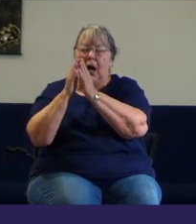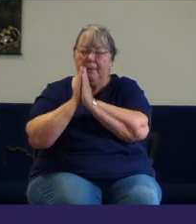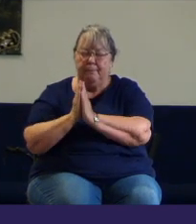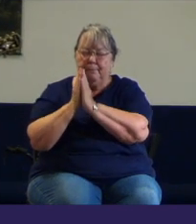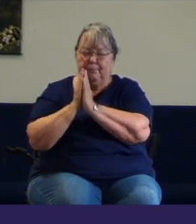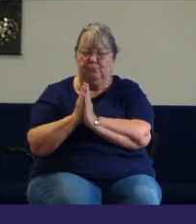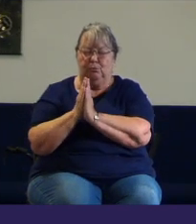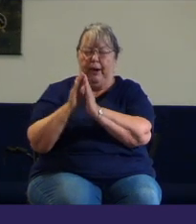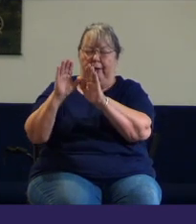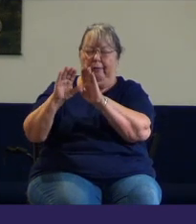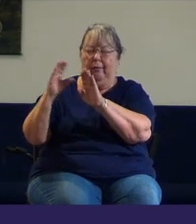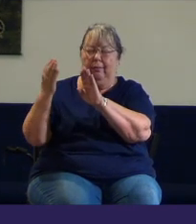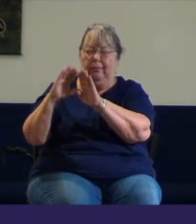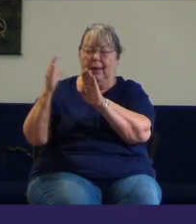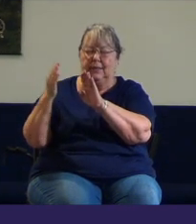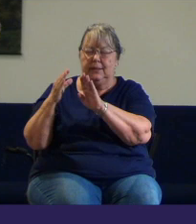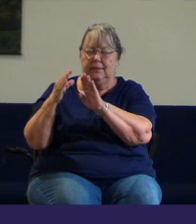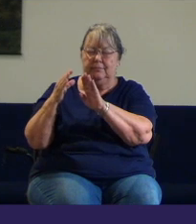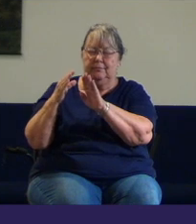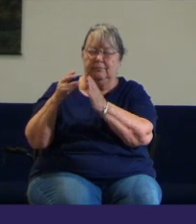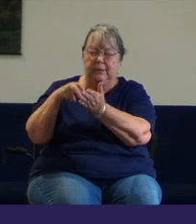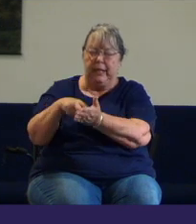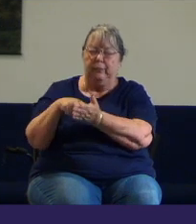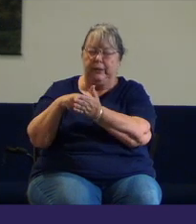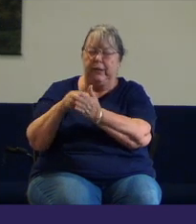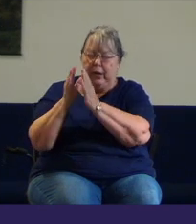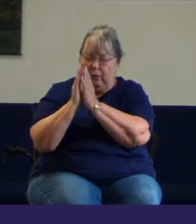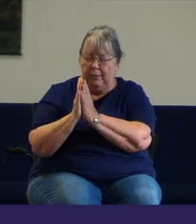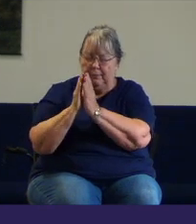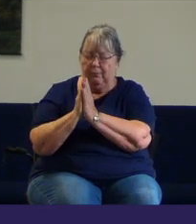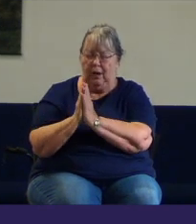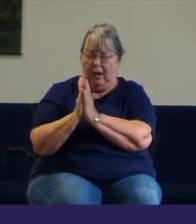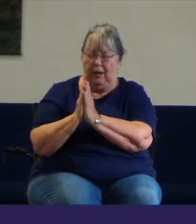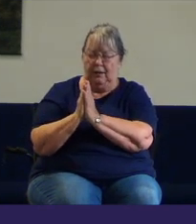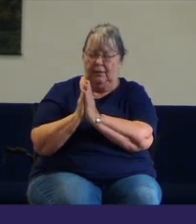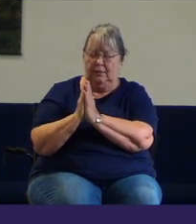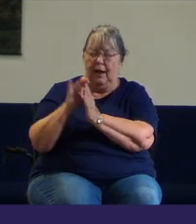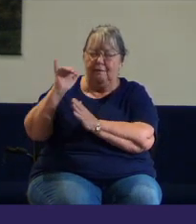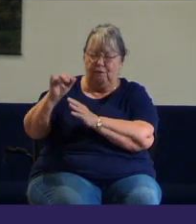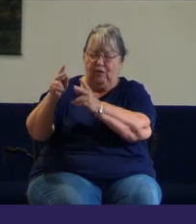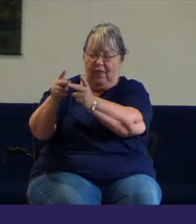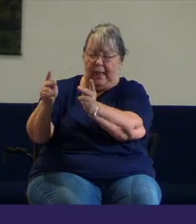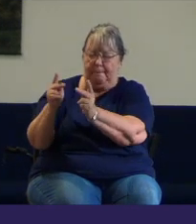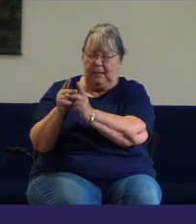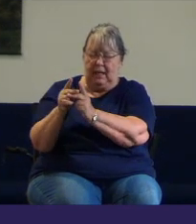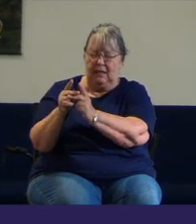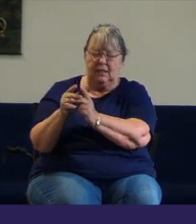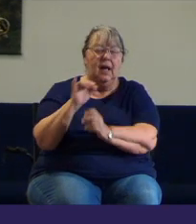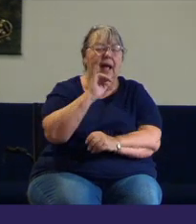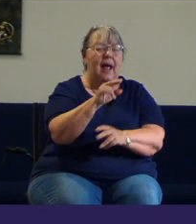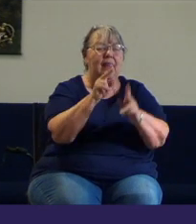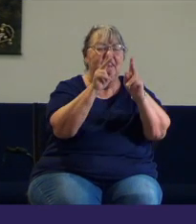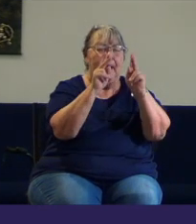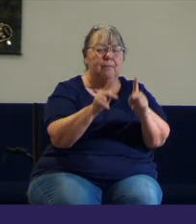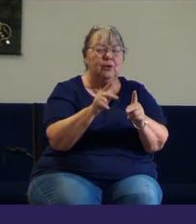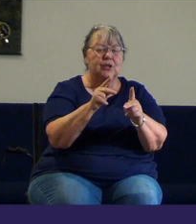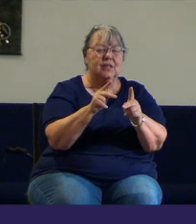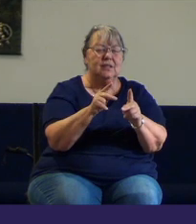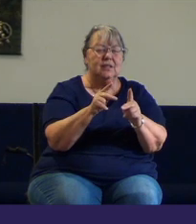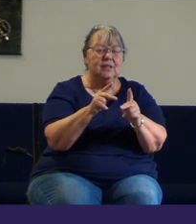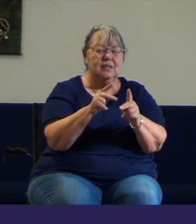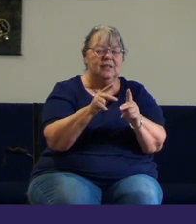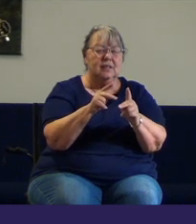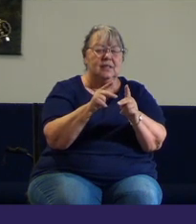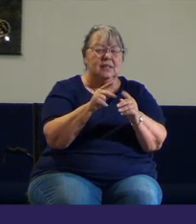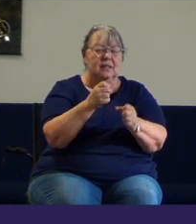to keep going on in the name of Jesus. I pray for that spot. I pray for that person that they're standing up for right now. I